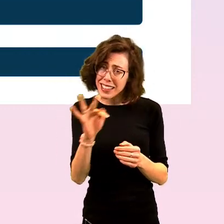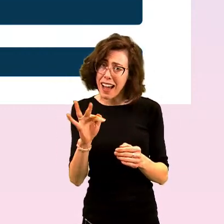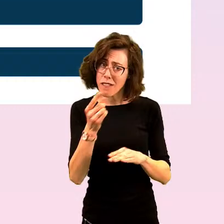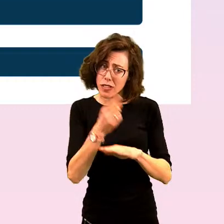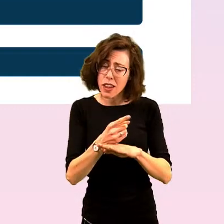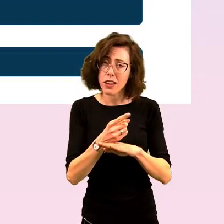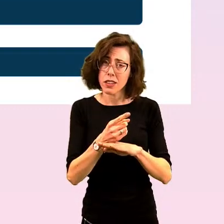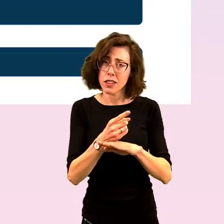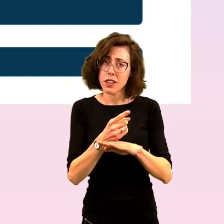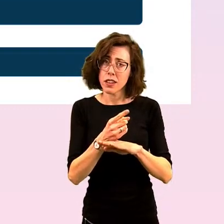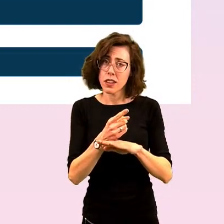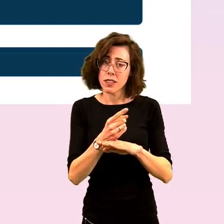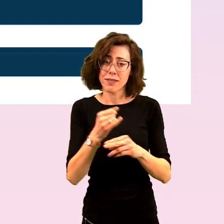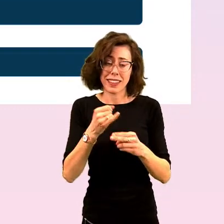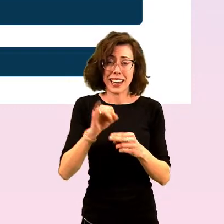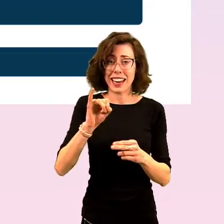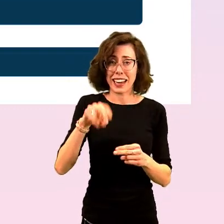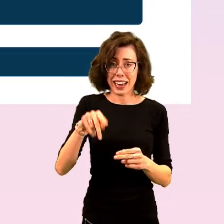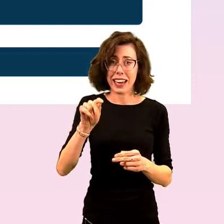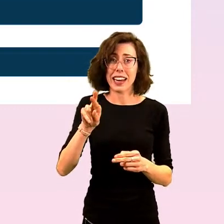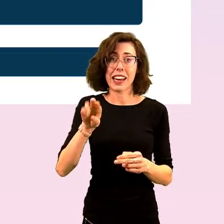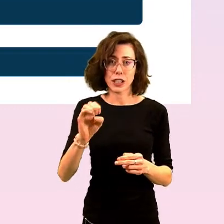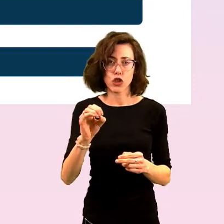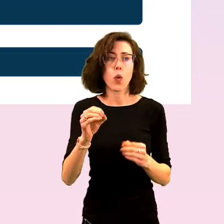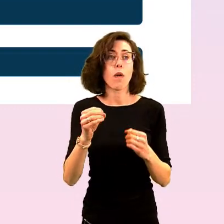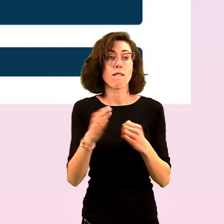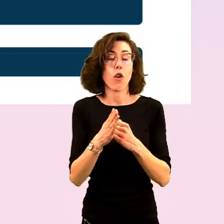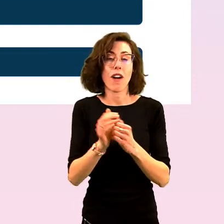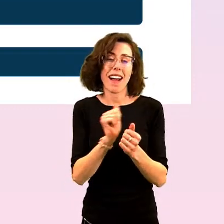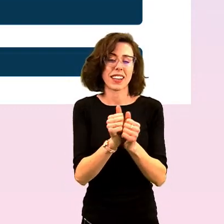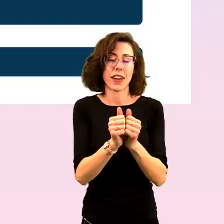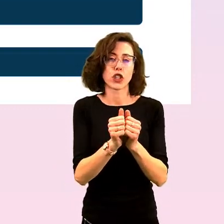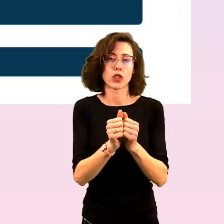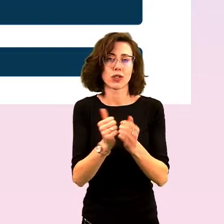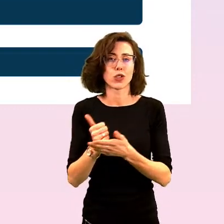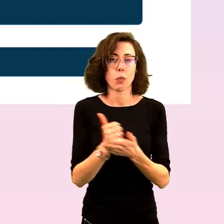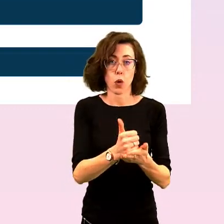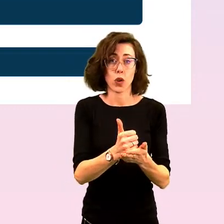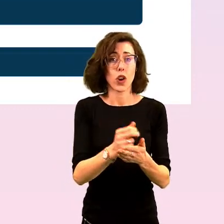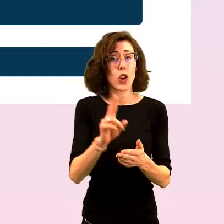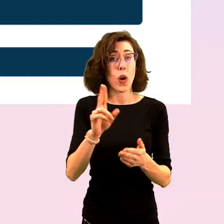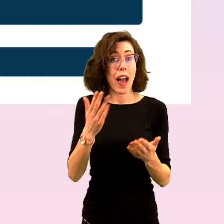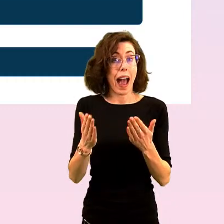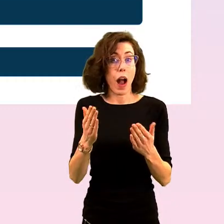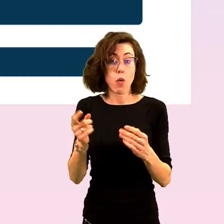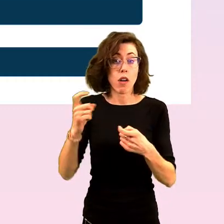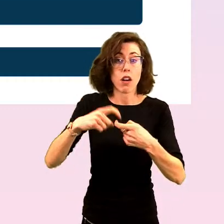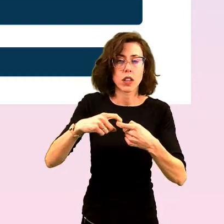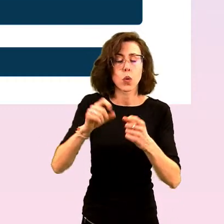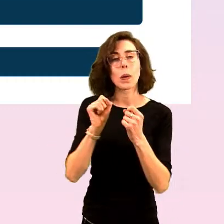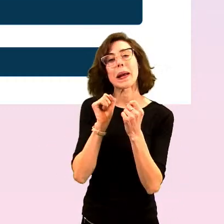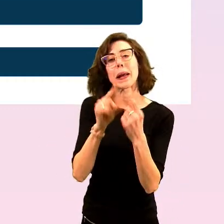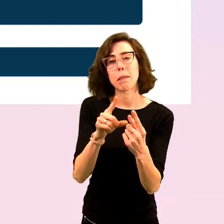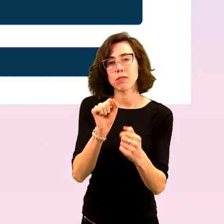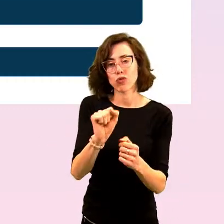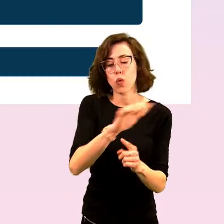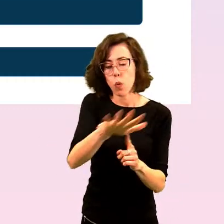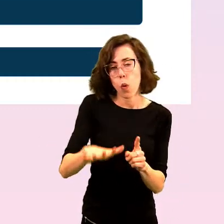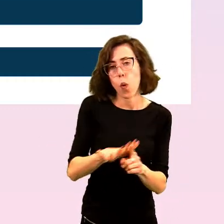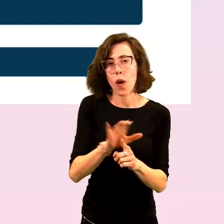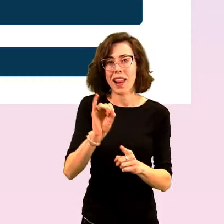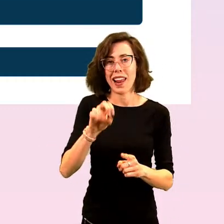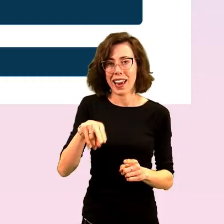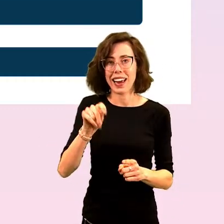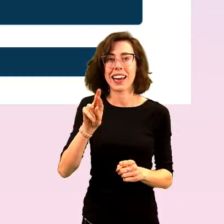of activation support. So those services are still open. You can send an email to your local Intro centre, and they can make an appointment for you, and somebody will give you a call